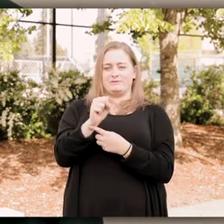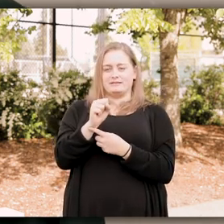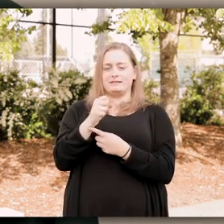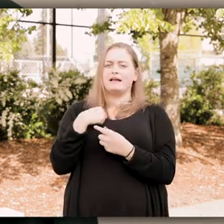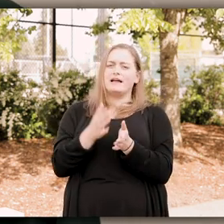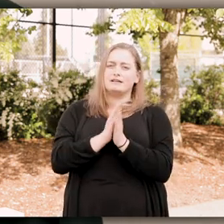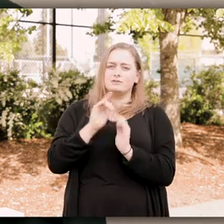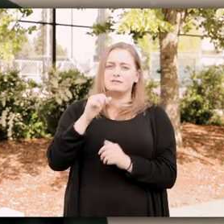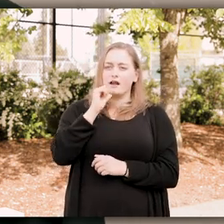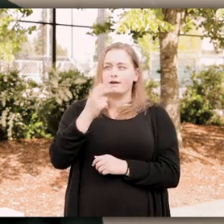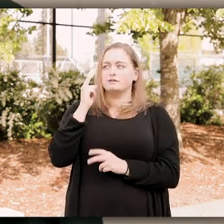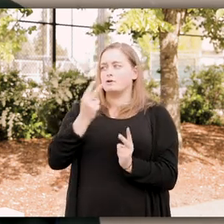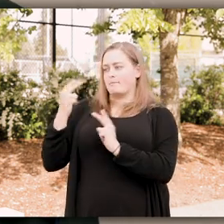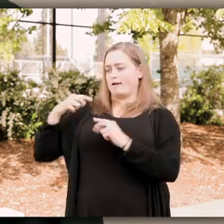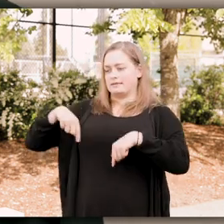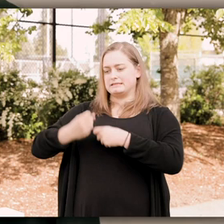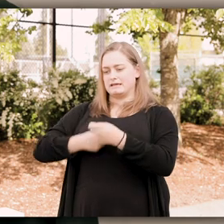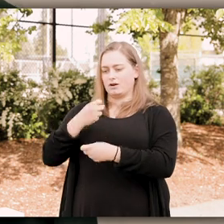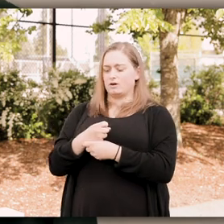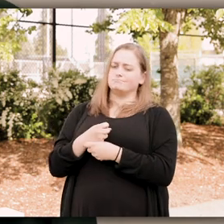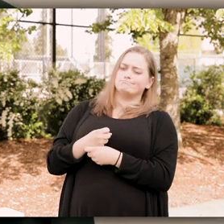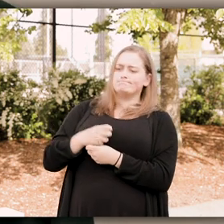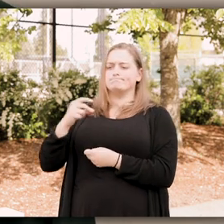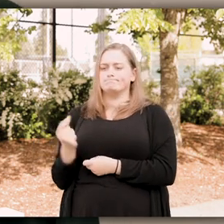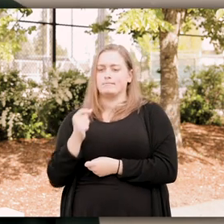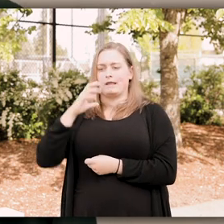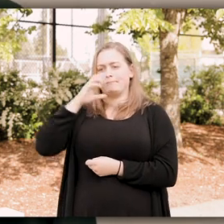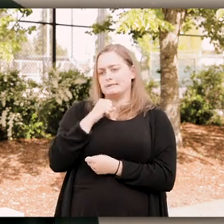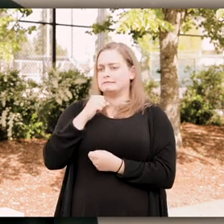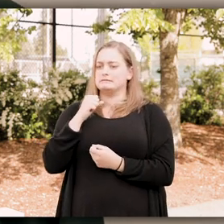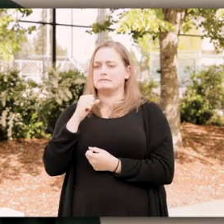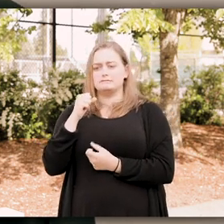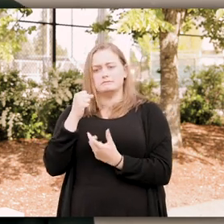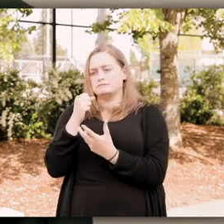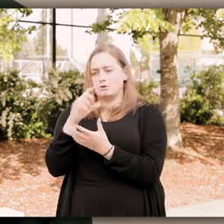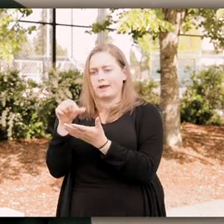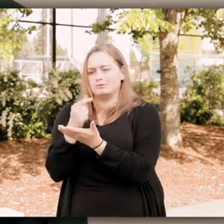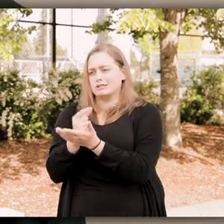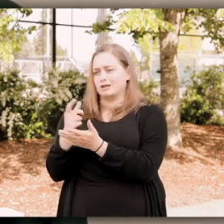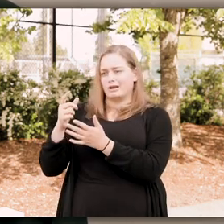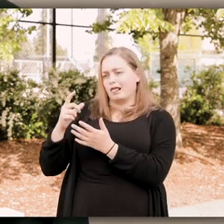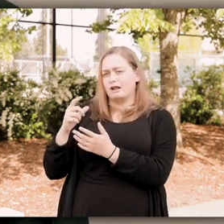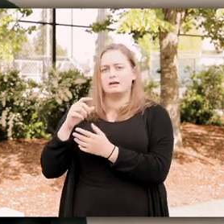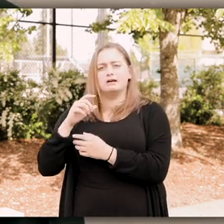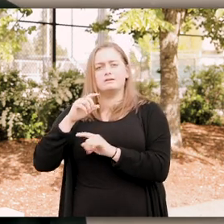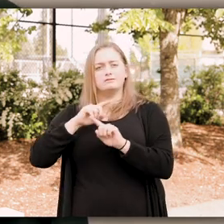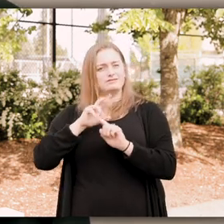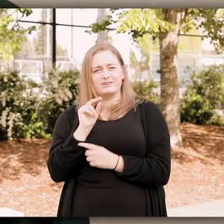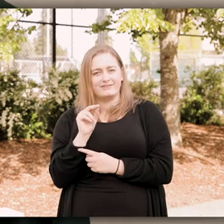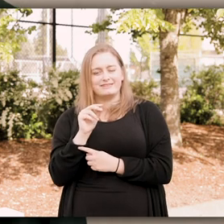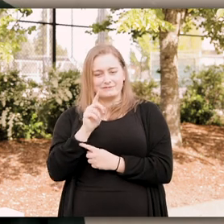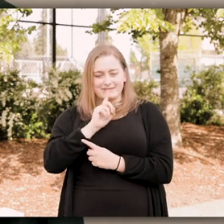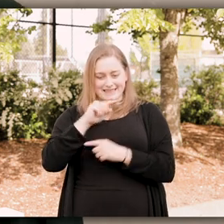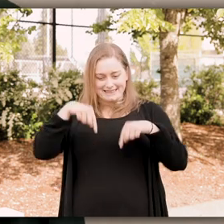as a story of what could have been. Rather, this is only the beginning of the rest of our lives as resilient graduates shaped by